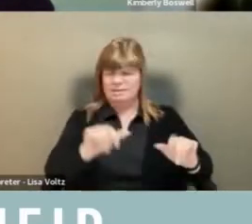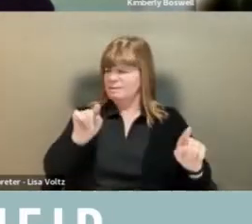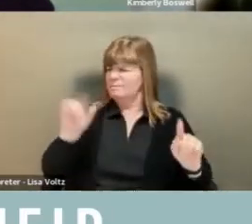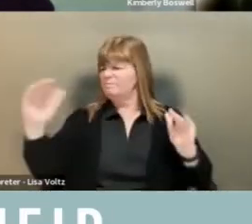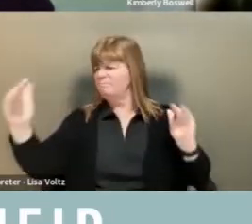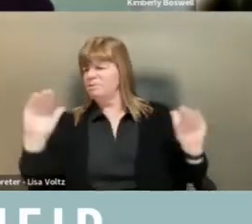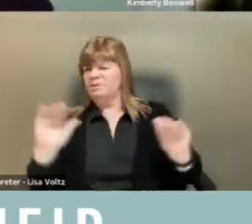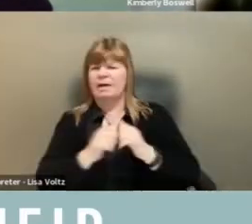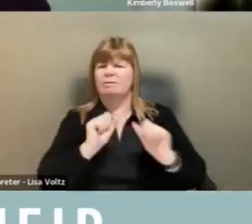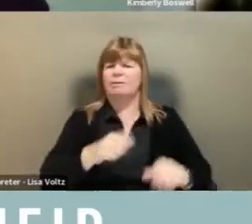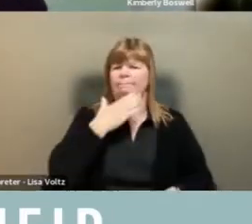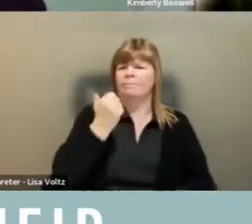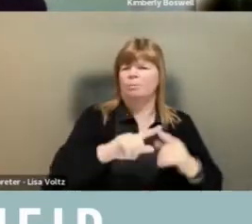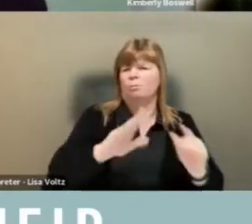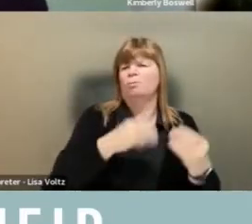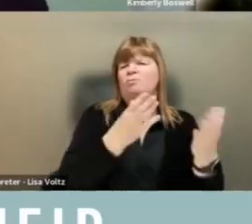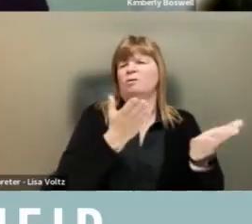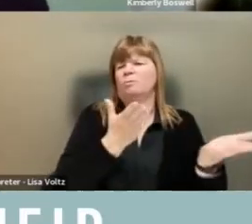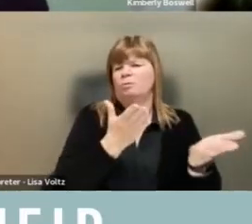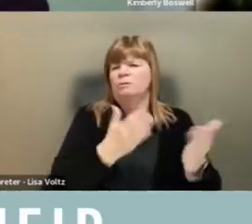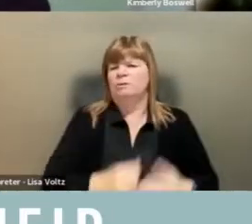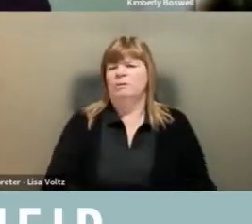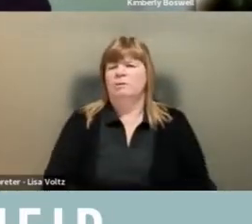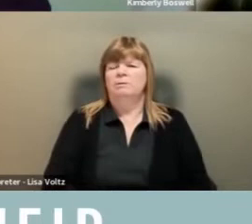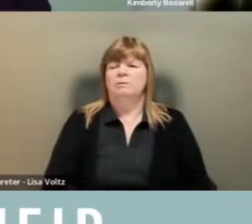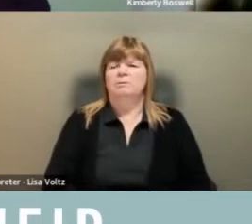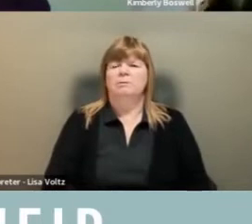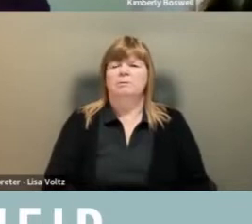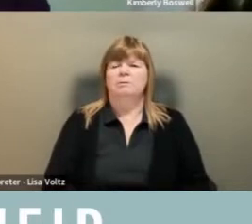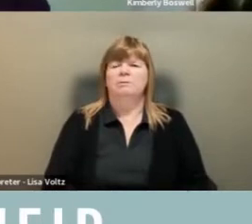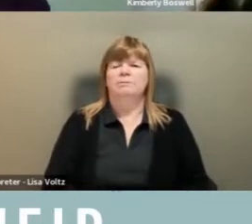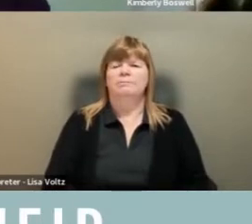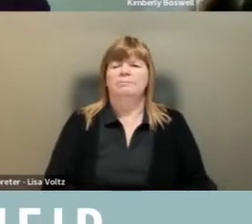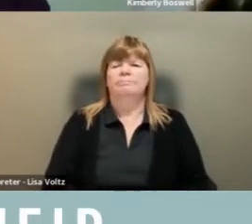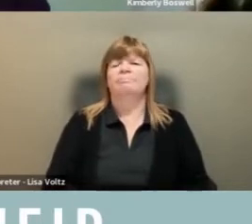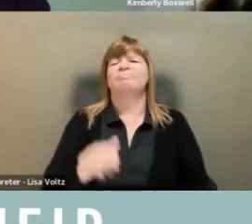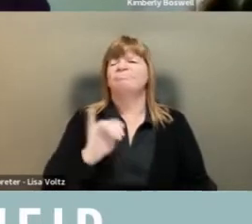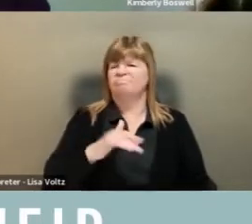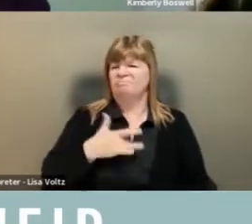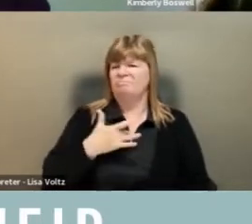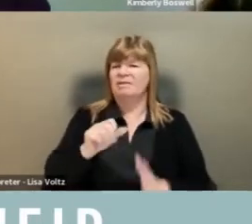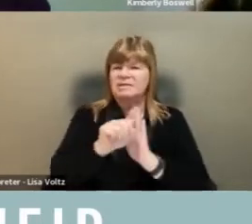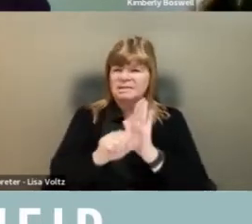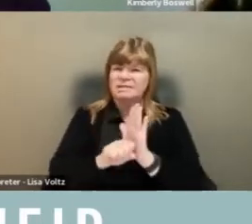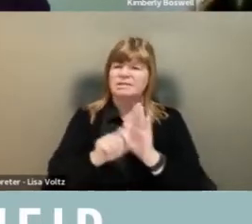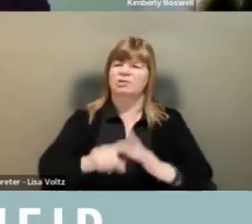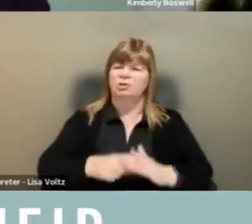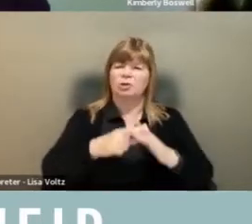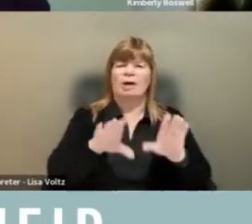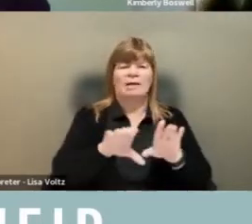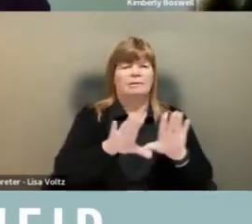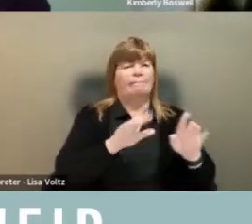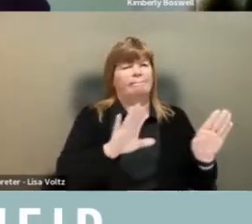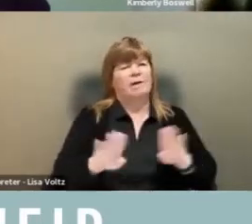provide services to people. I also think that as states move, as behavioral health agencies